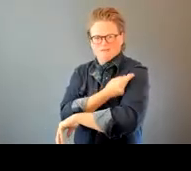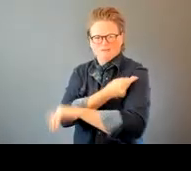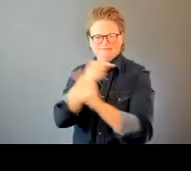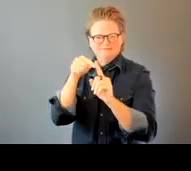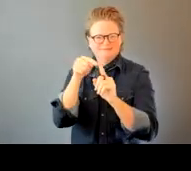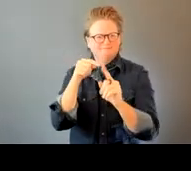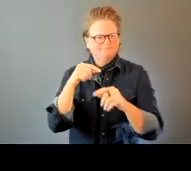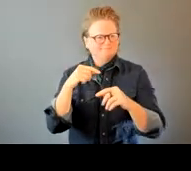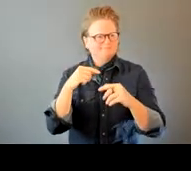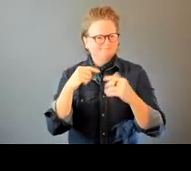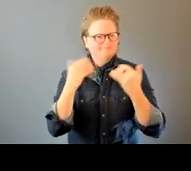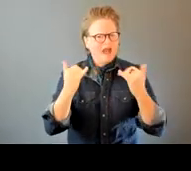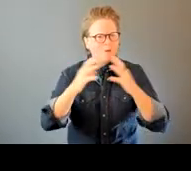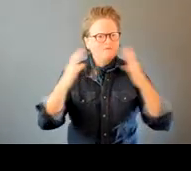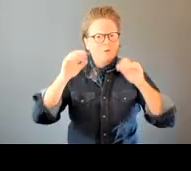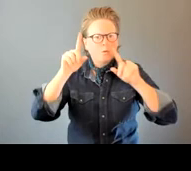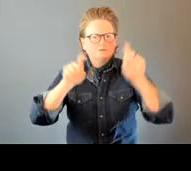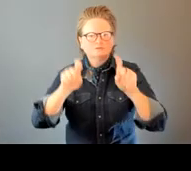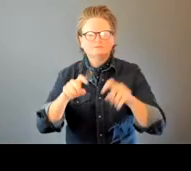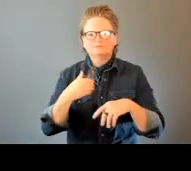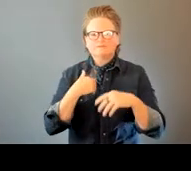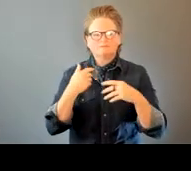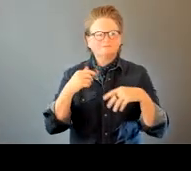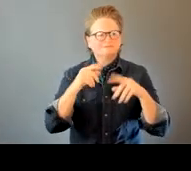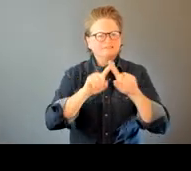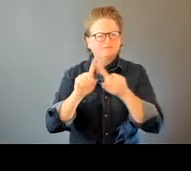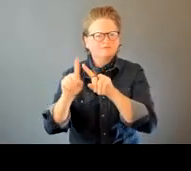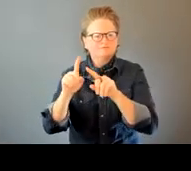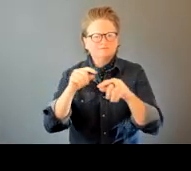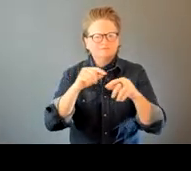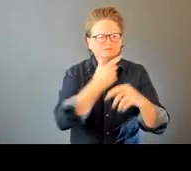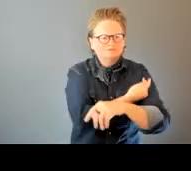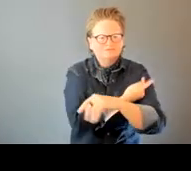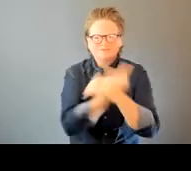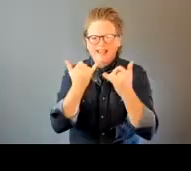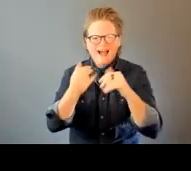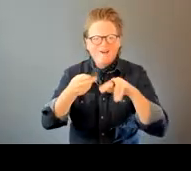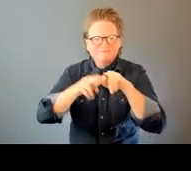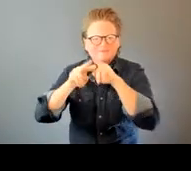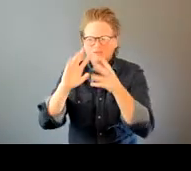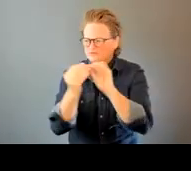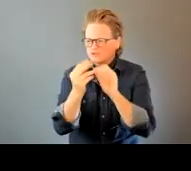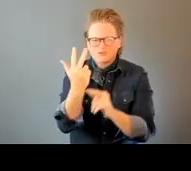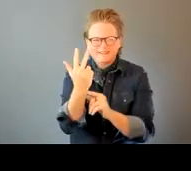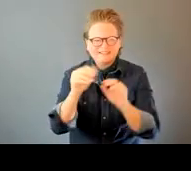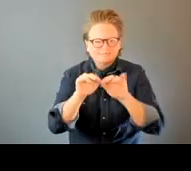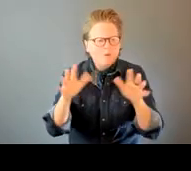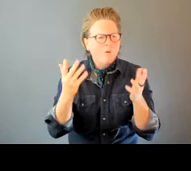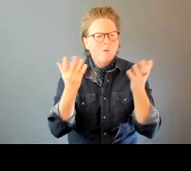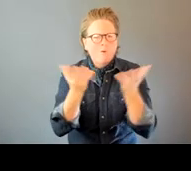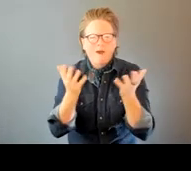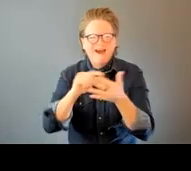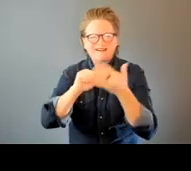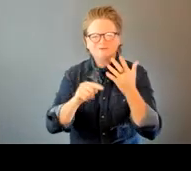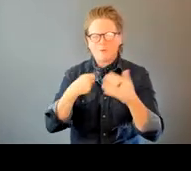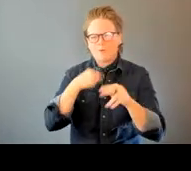can really kind of think about what they're talking about today and have an open mind and be able to answer your questions about the vaccines.